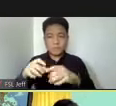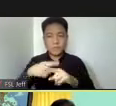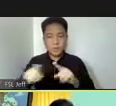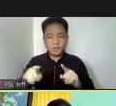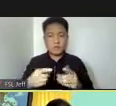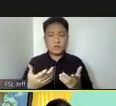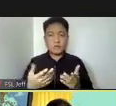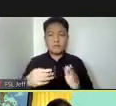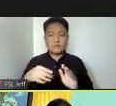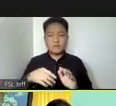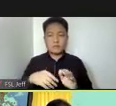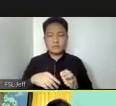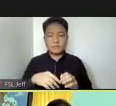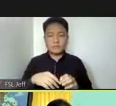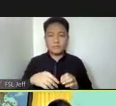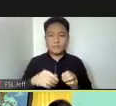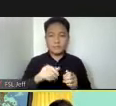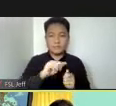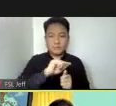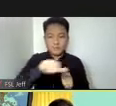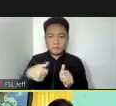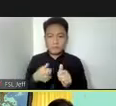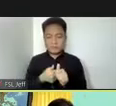affected tribal communities in Mount Apo.